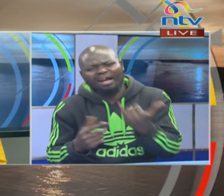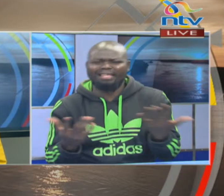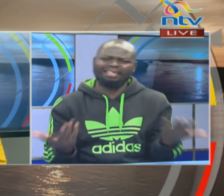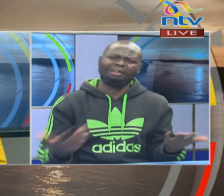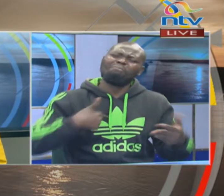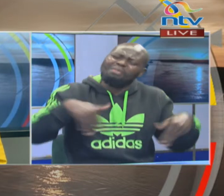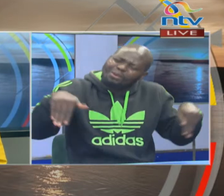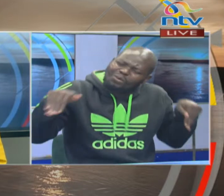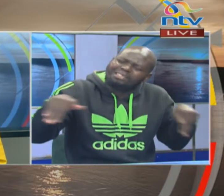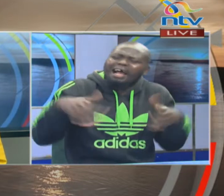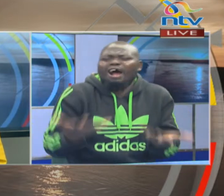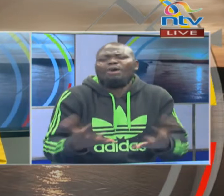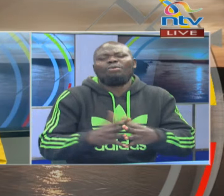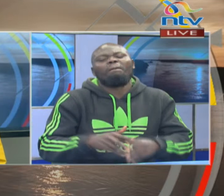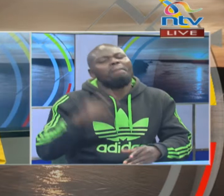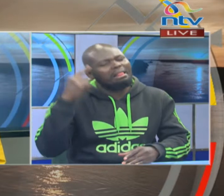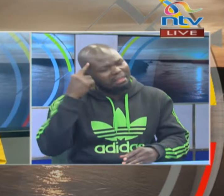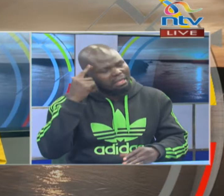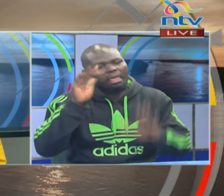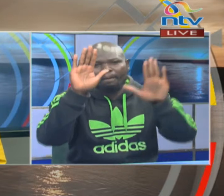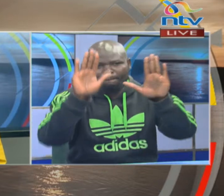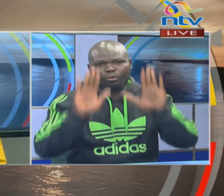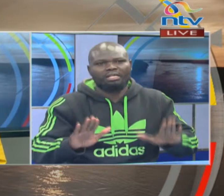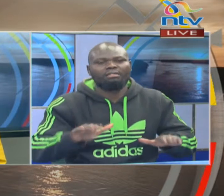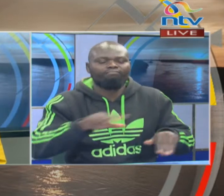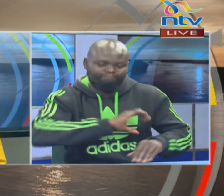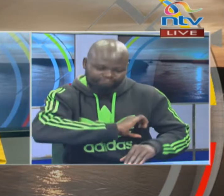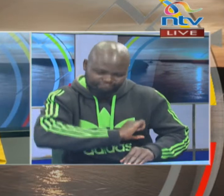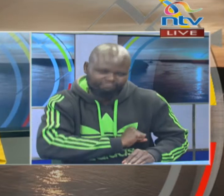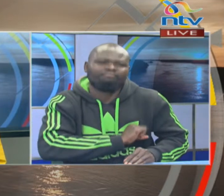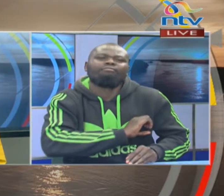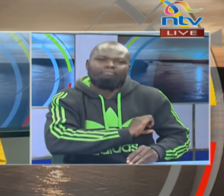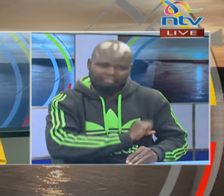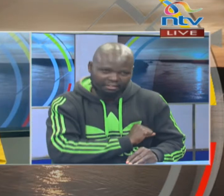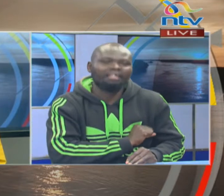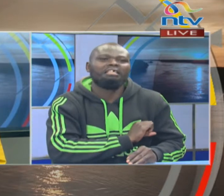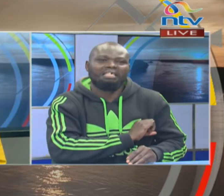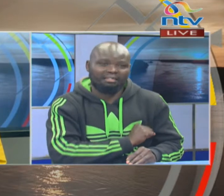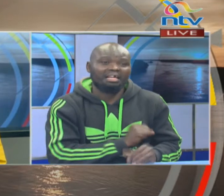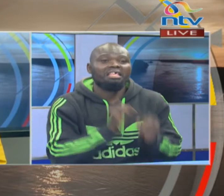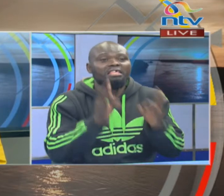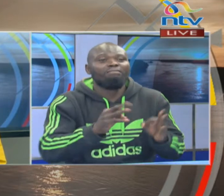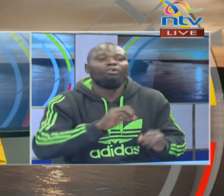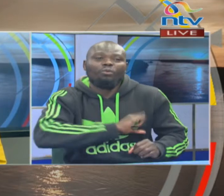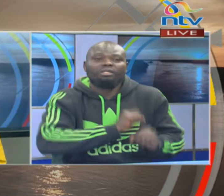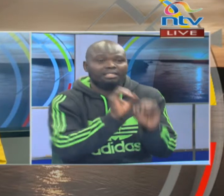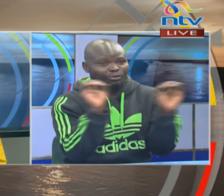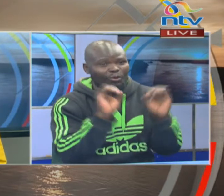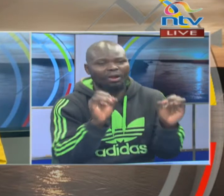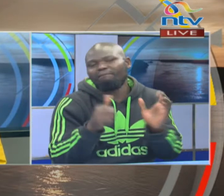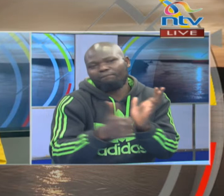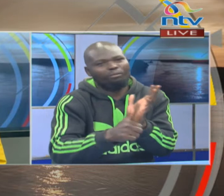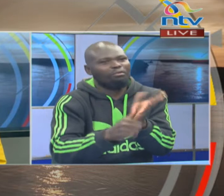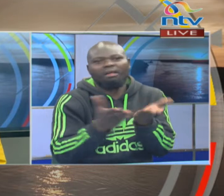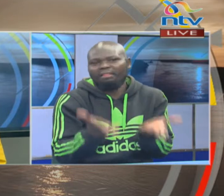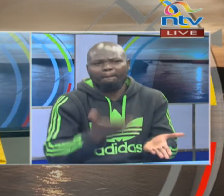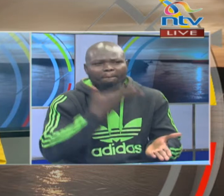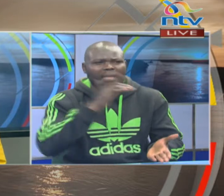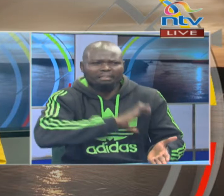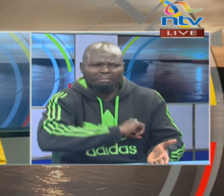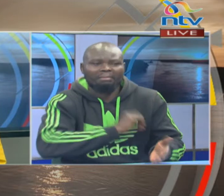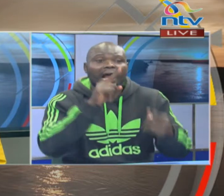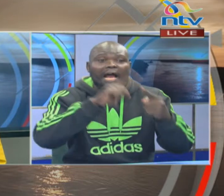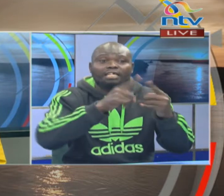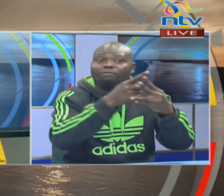finishes. So people asking me, why are you waiting for her? Because I found it is important to be patient